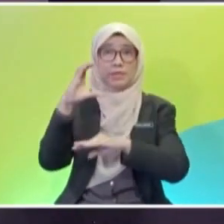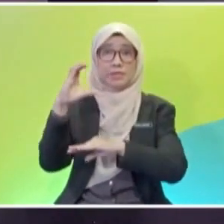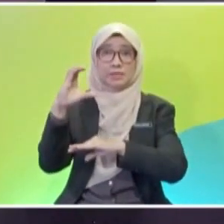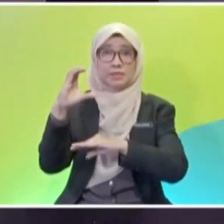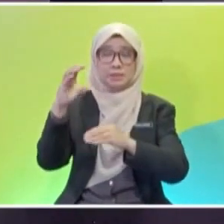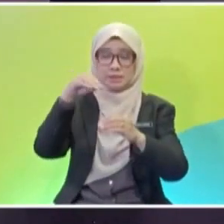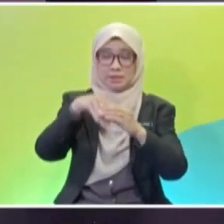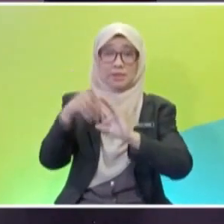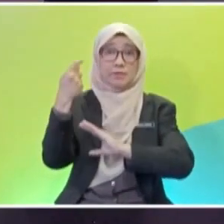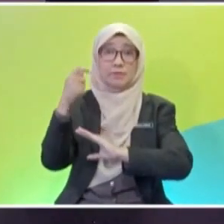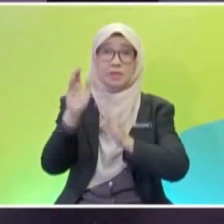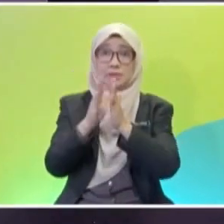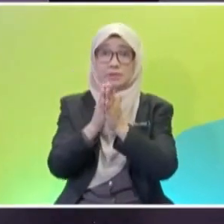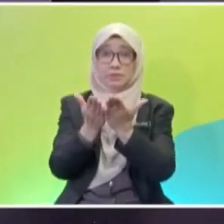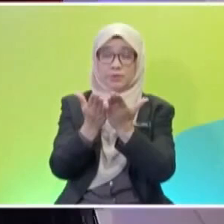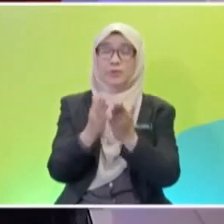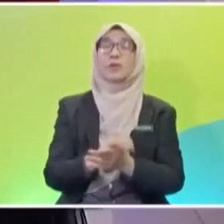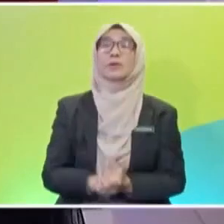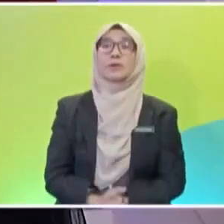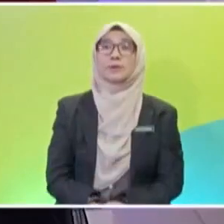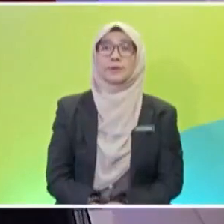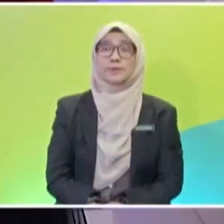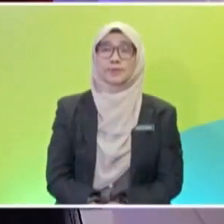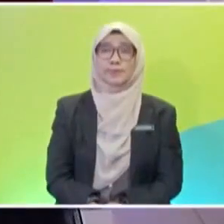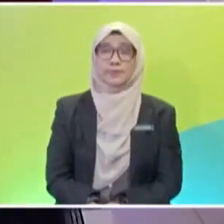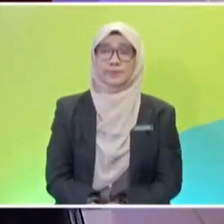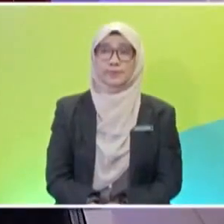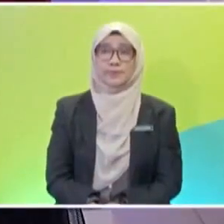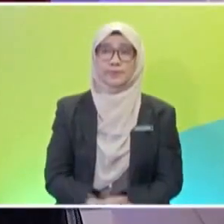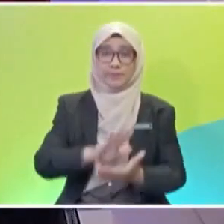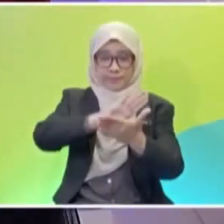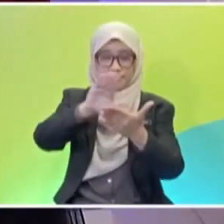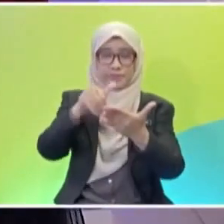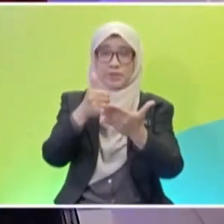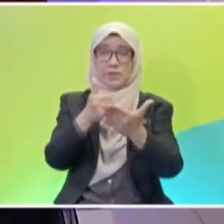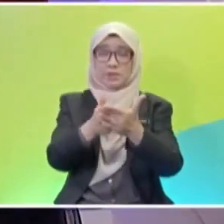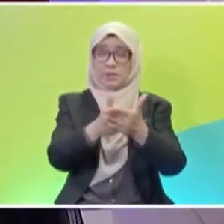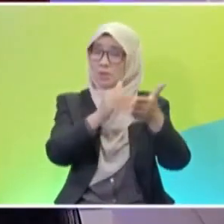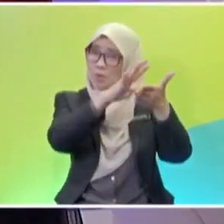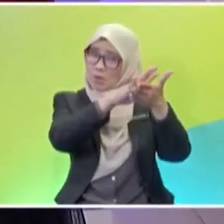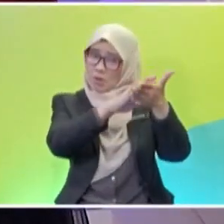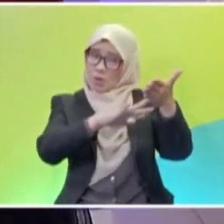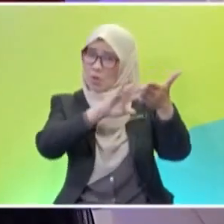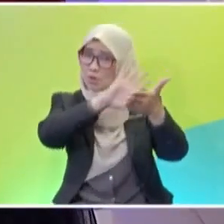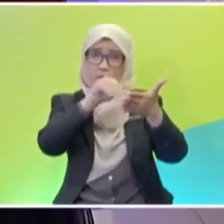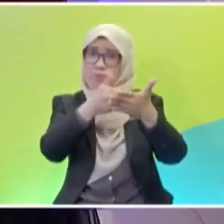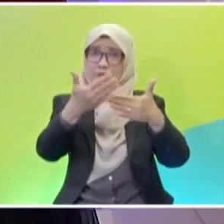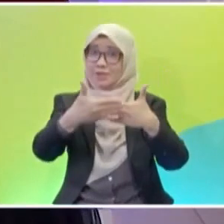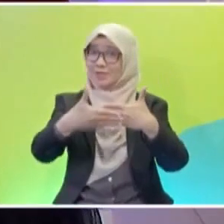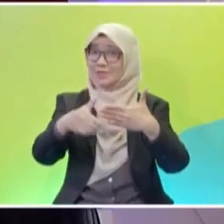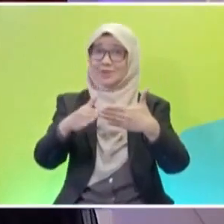textbook. Well done, girls. So now you all know that the whole text is all about how